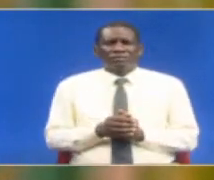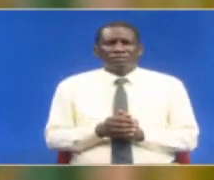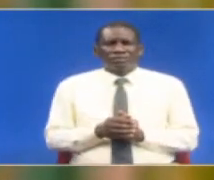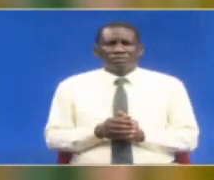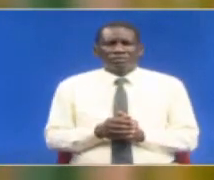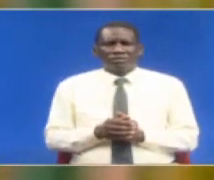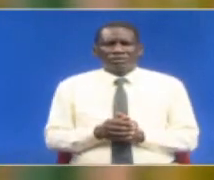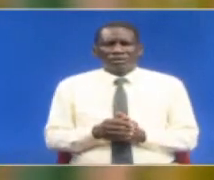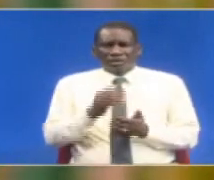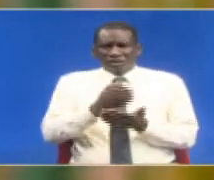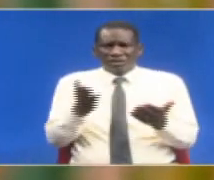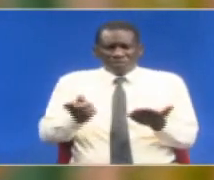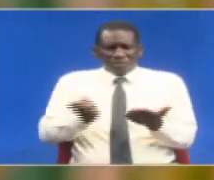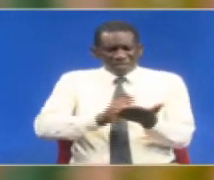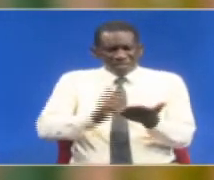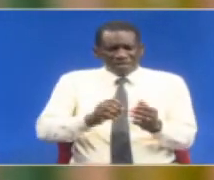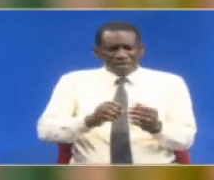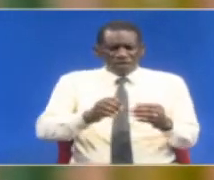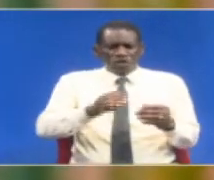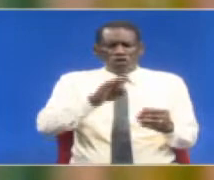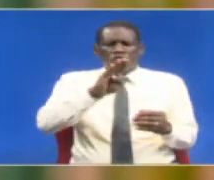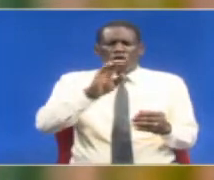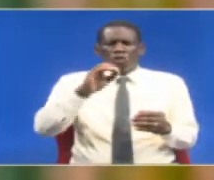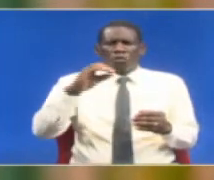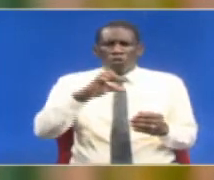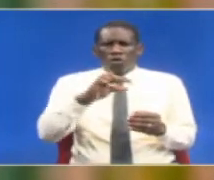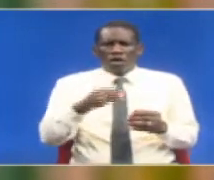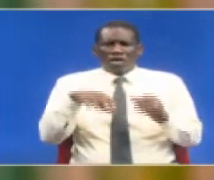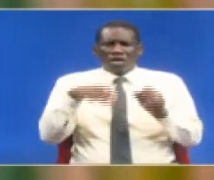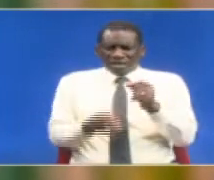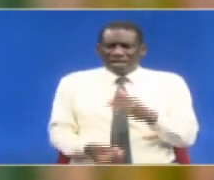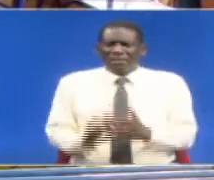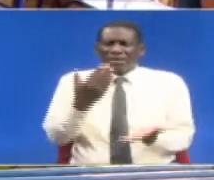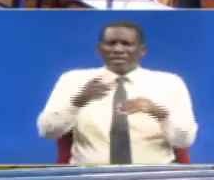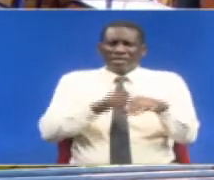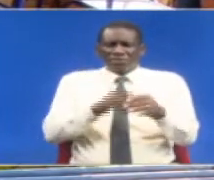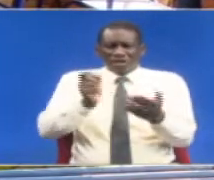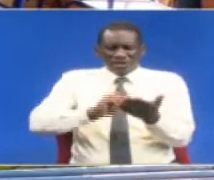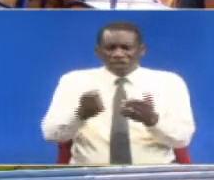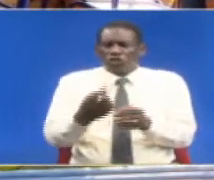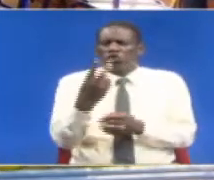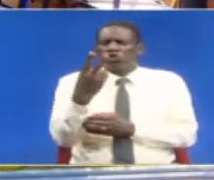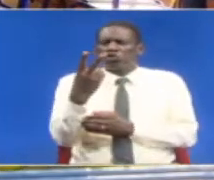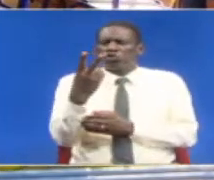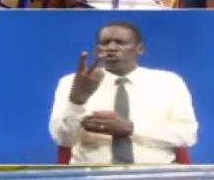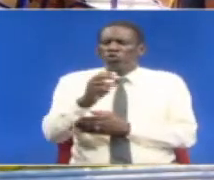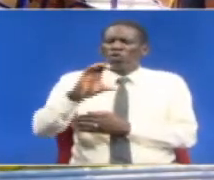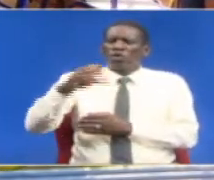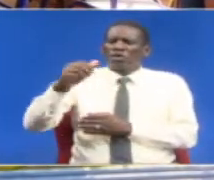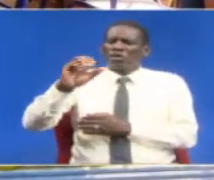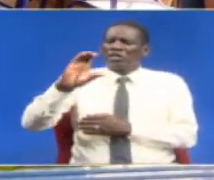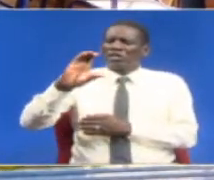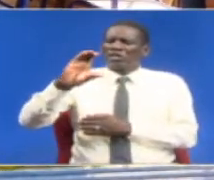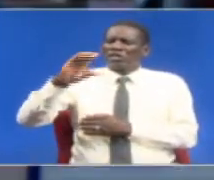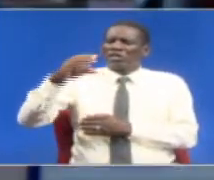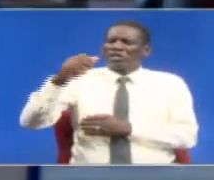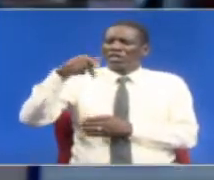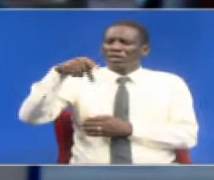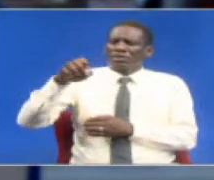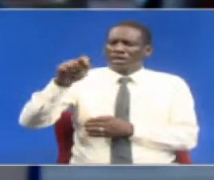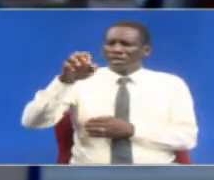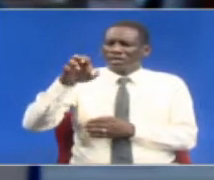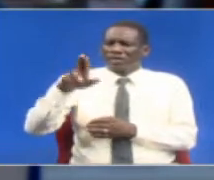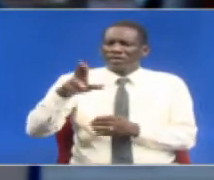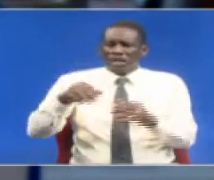It's something called the writer's block, and it can hit at any moment. You might write 2 chapters and you have to wait for a whole 3 months before you write the next chapter, because